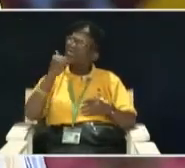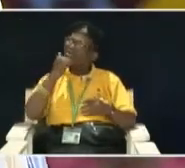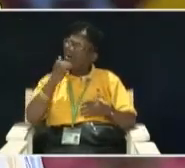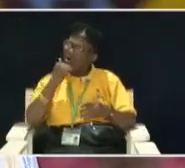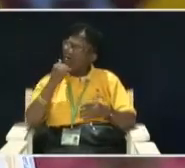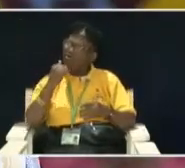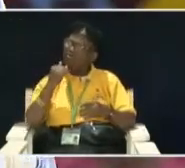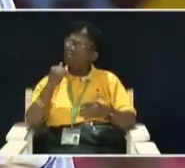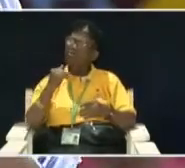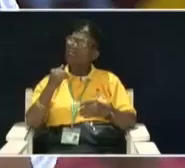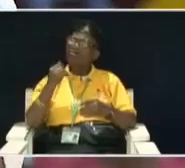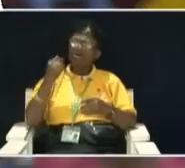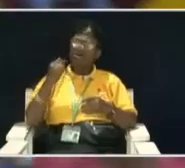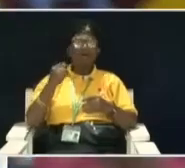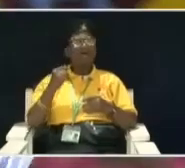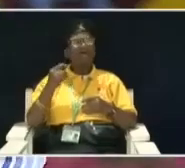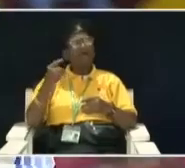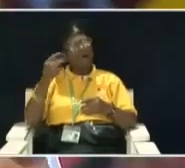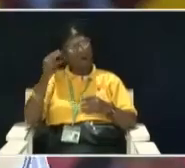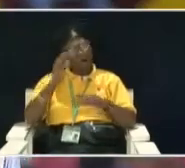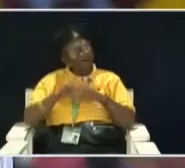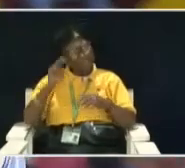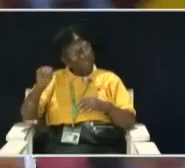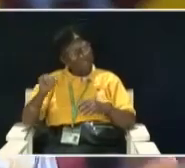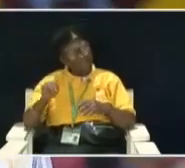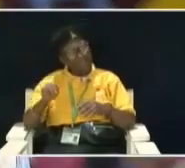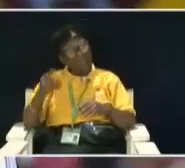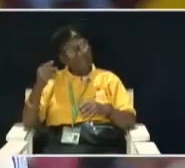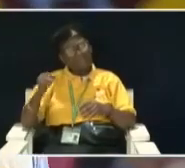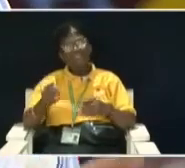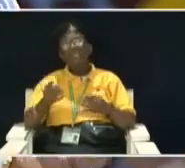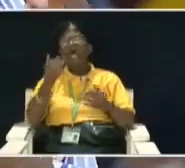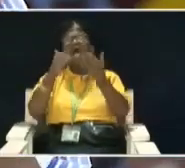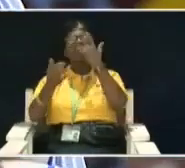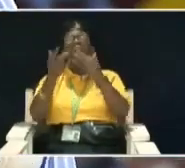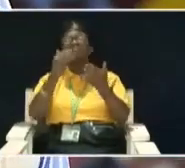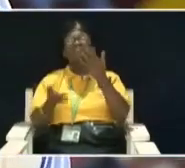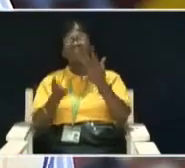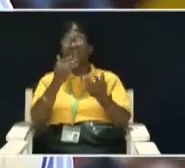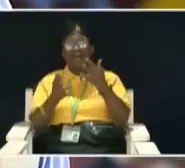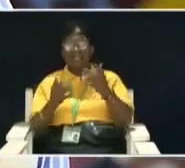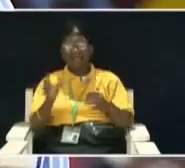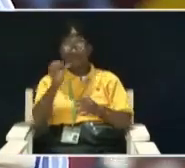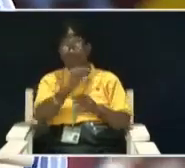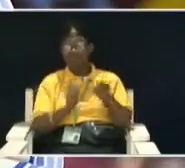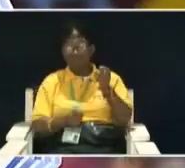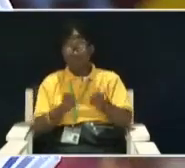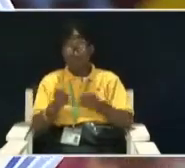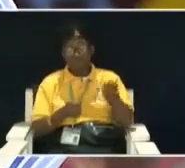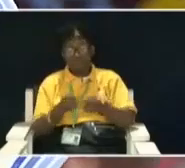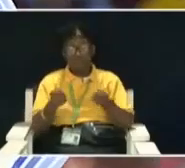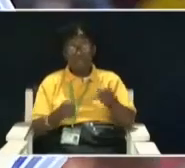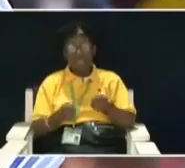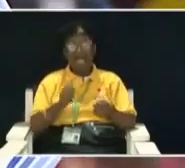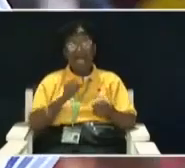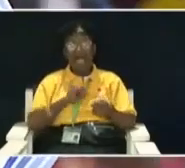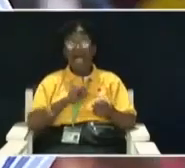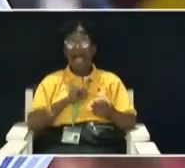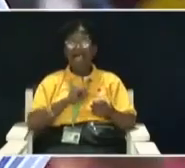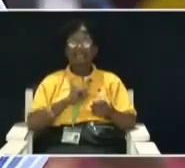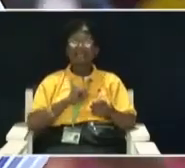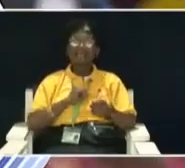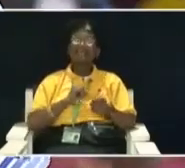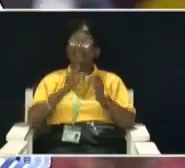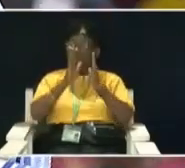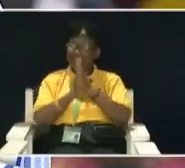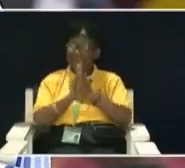it. Now, I decree to those of you who were not here yesterday, but who are here now, in the name that's above every